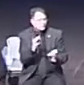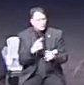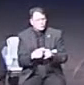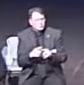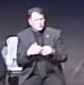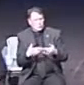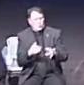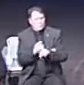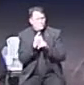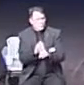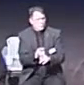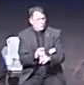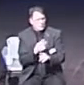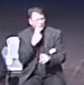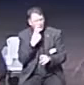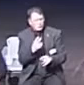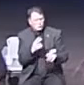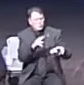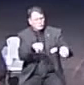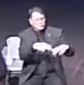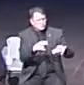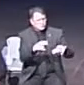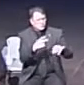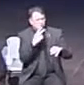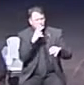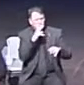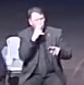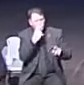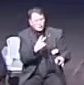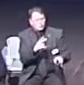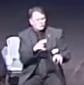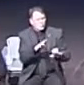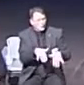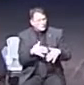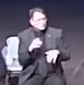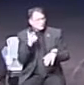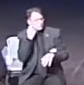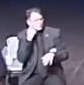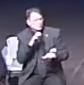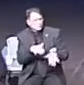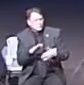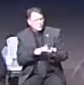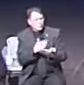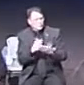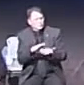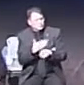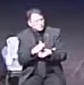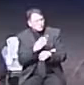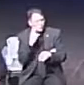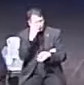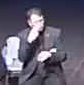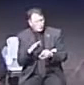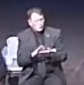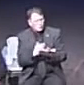room, particularly when you have a visual audience, when you have a sensory audience for interpreters translating for our deaf-blind